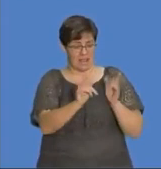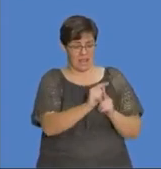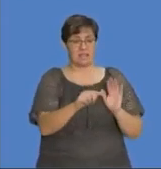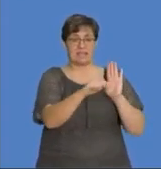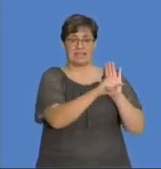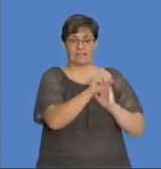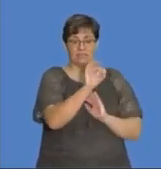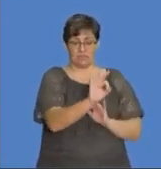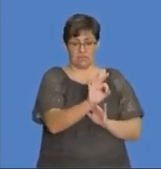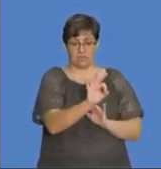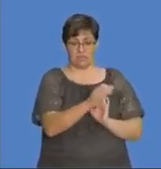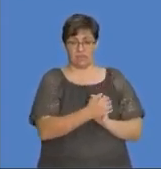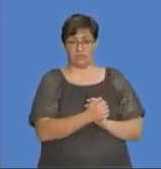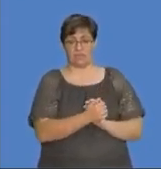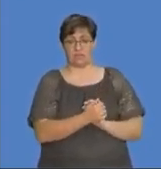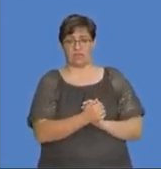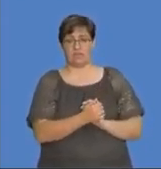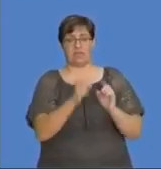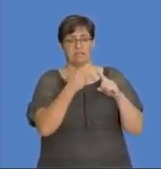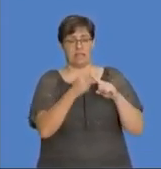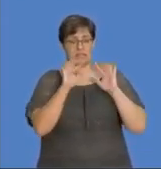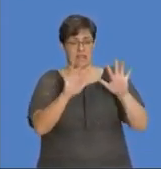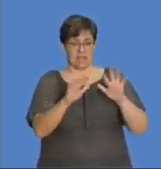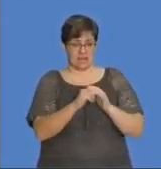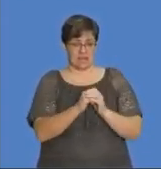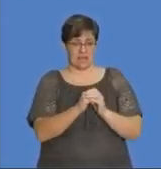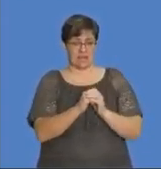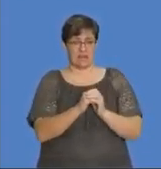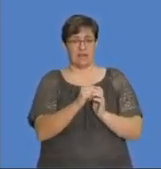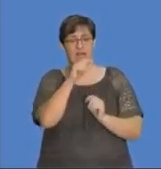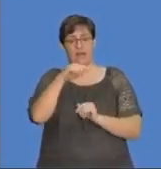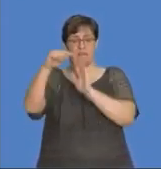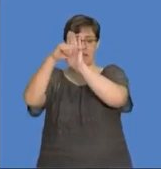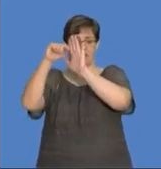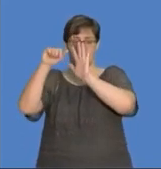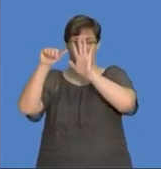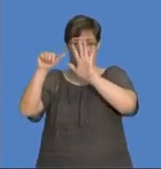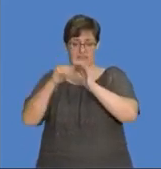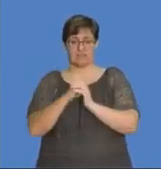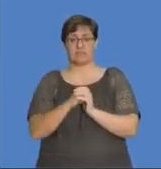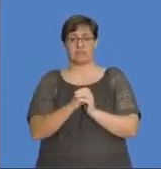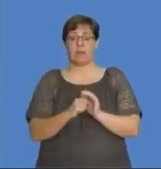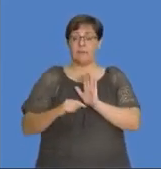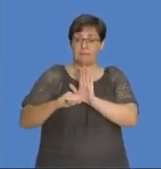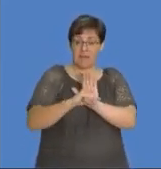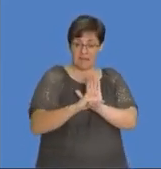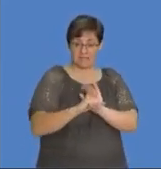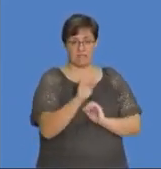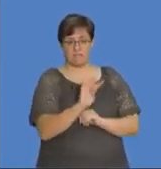right? It's -3, okay, times 10 exponent -6